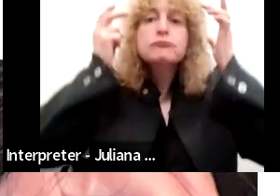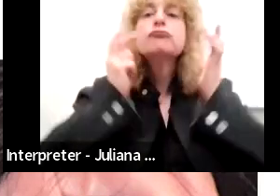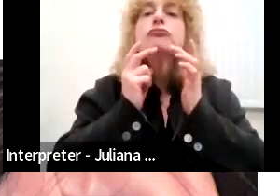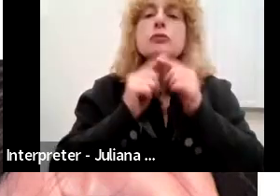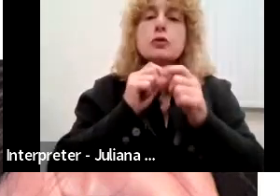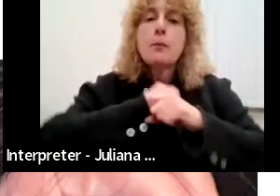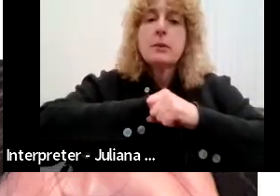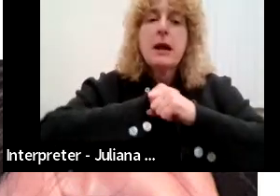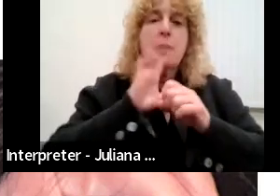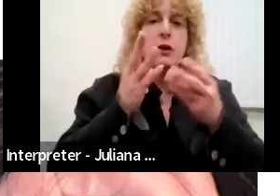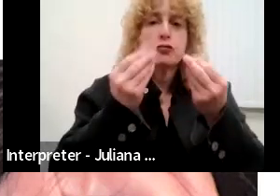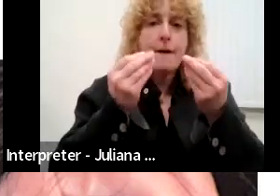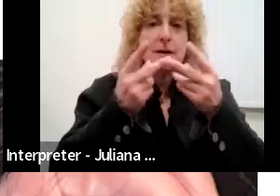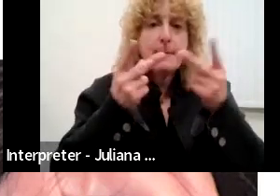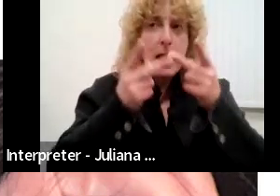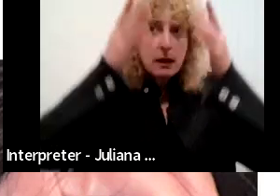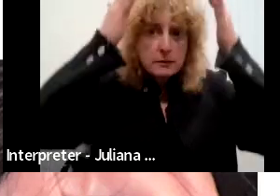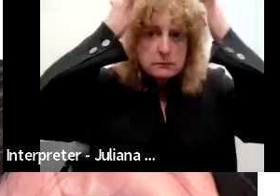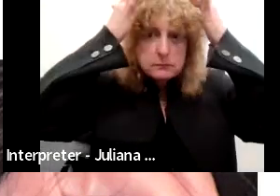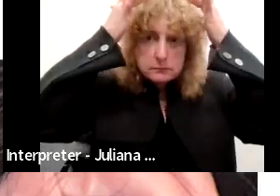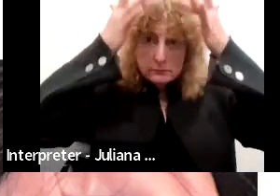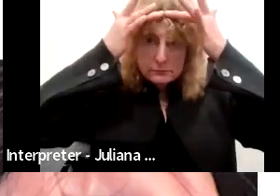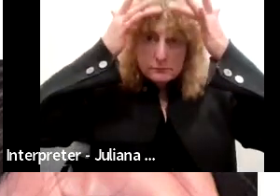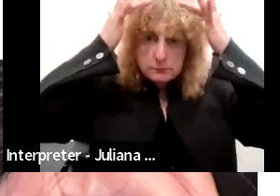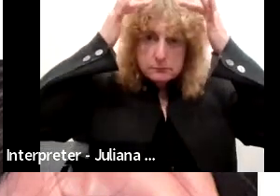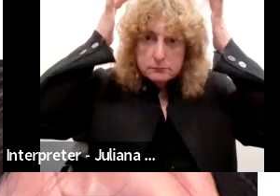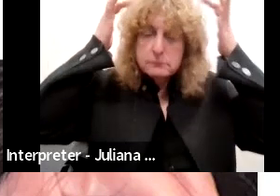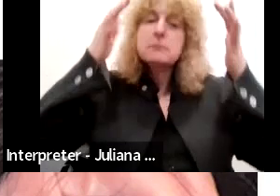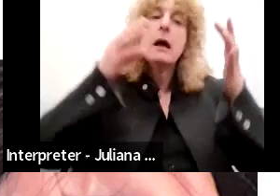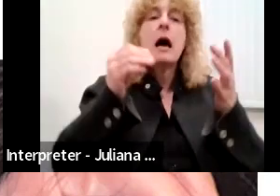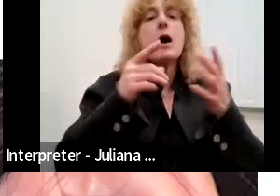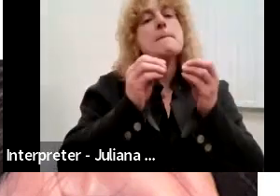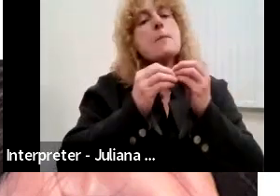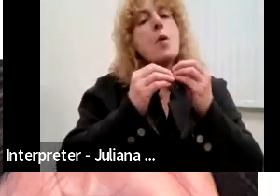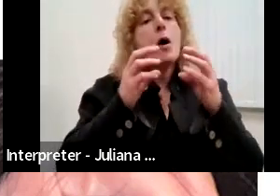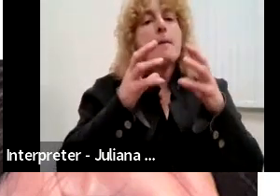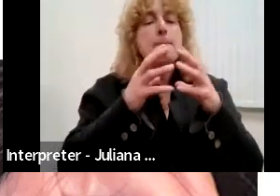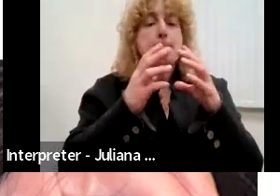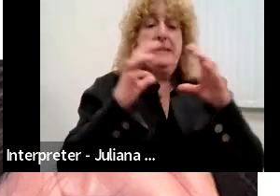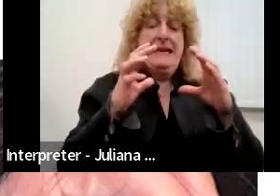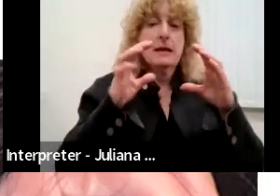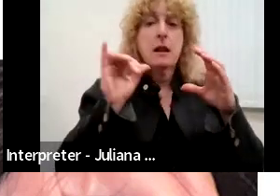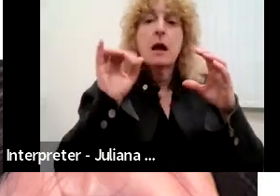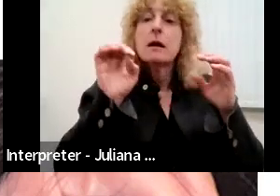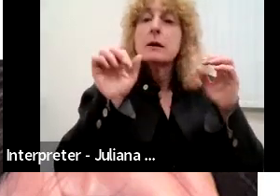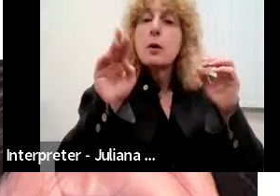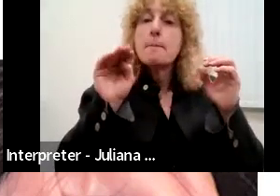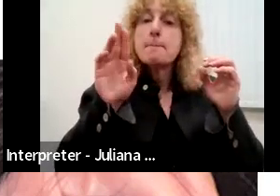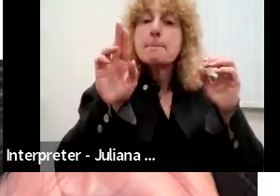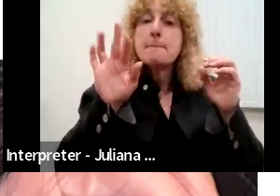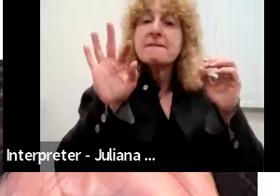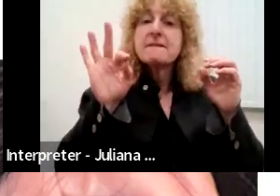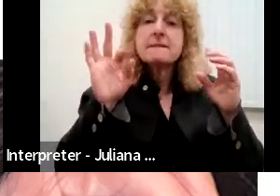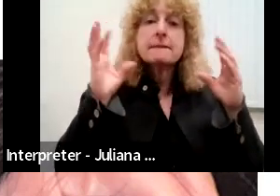their soft spot on the top of their head. And they're kind of larger, like ear muffs as well. And then